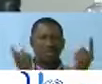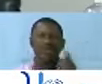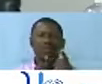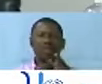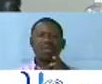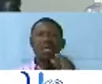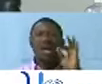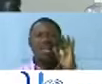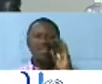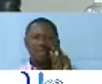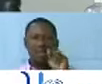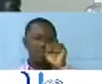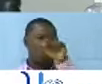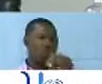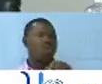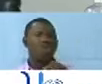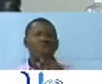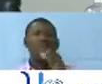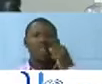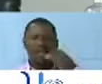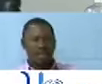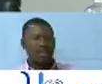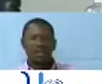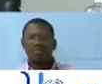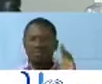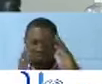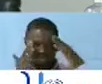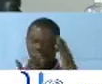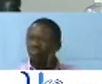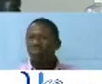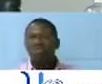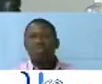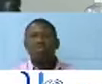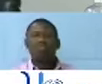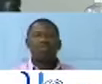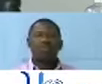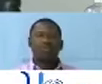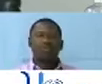letter. I am not sure.